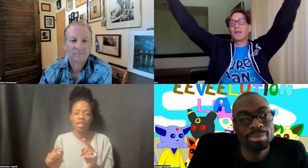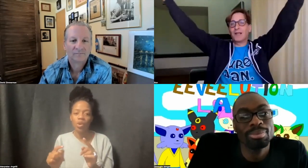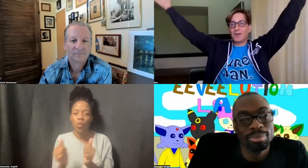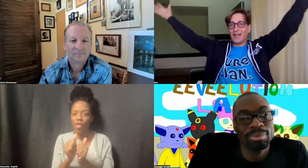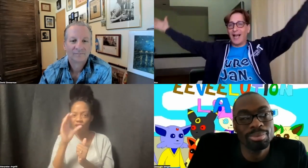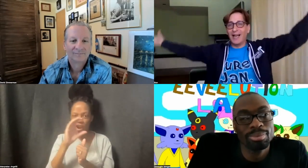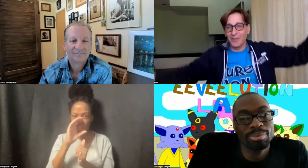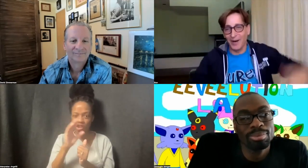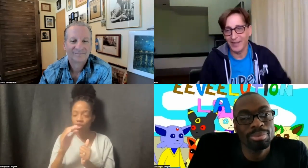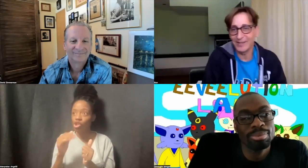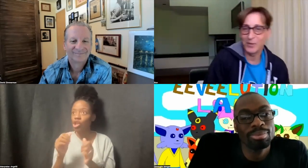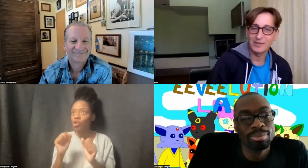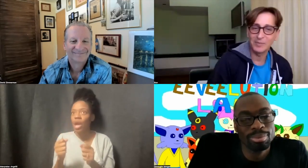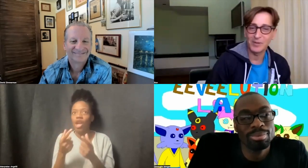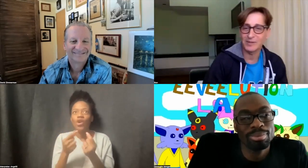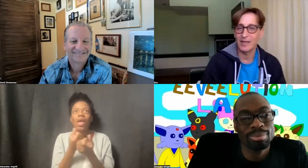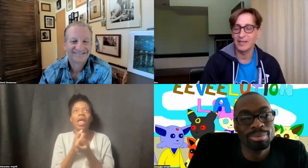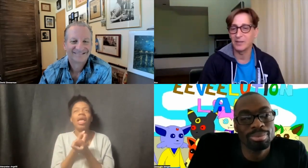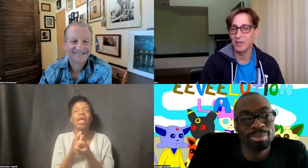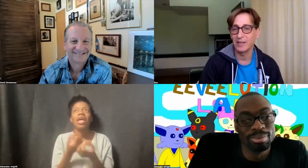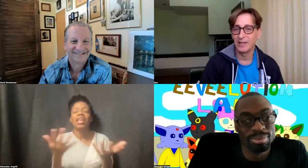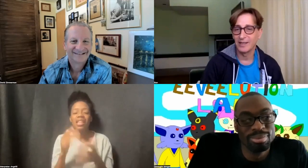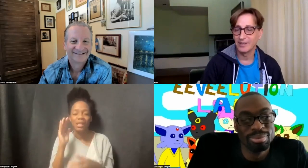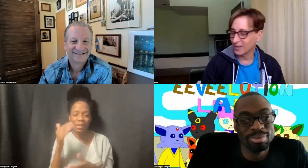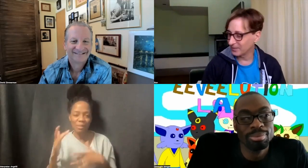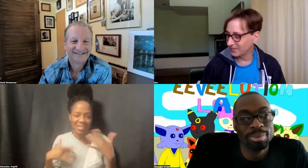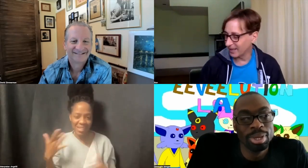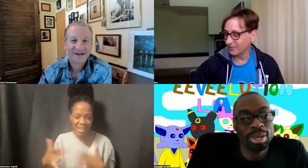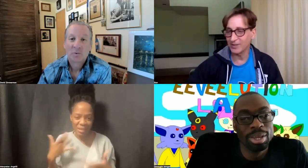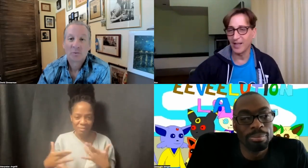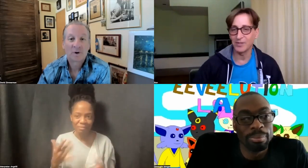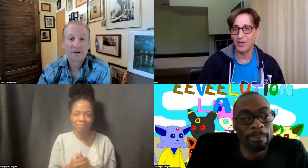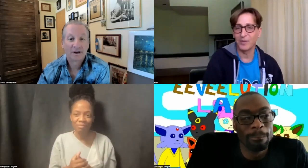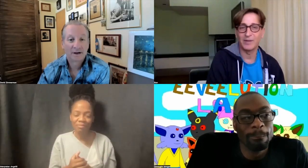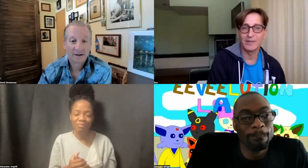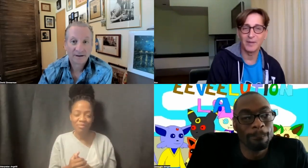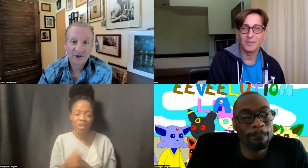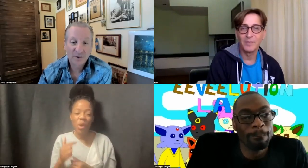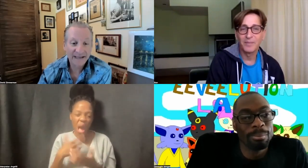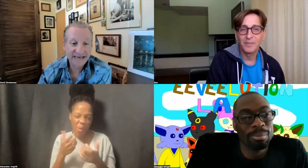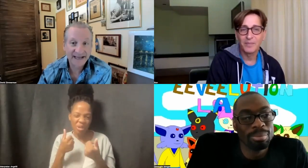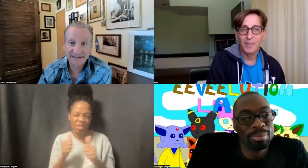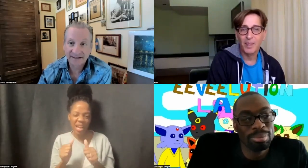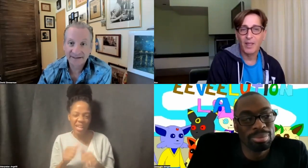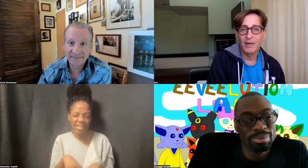go literally anywhere. It seems so exciting to me. Mm-hmm. Yeah. I'll have to try it. You know, and let me bring